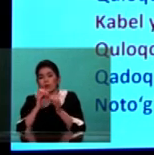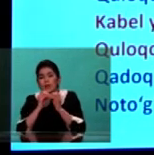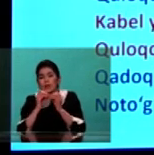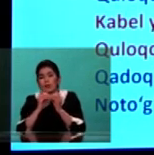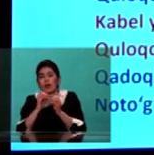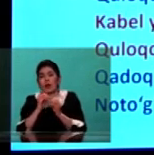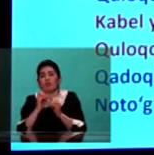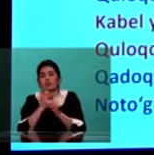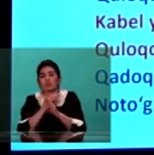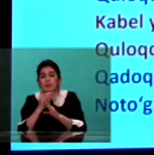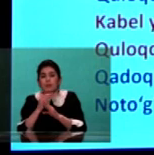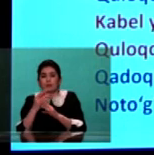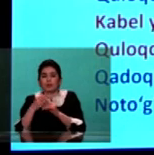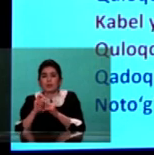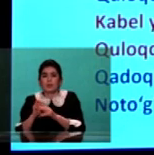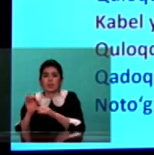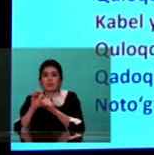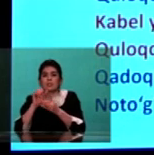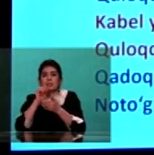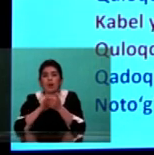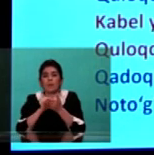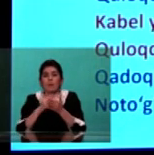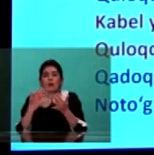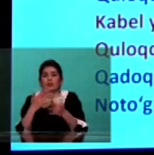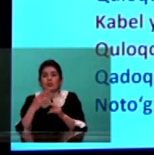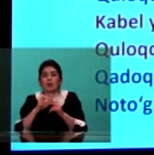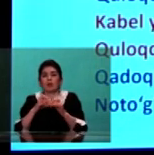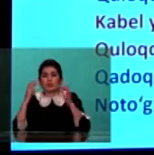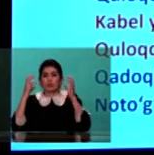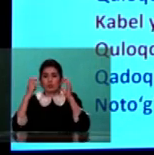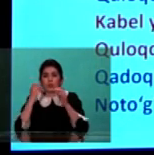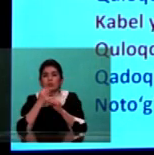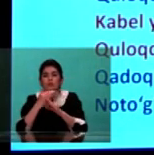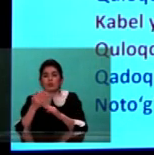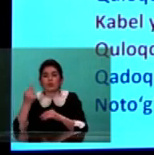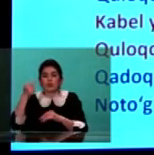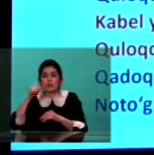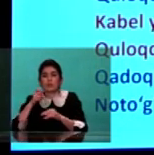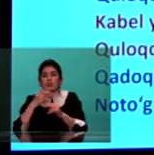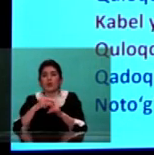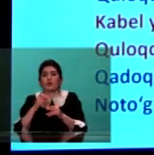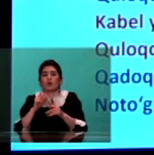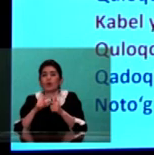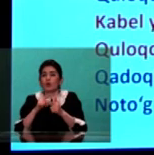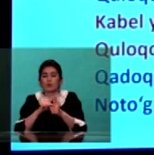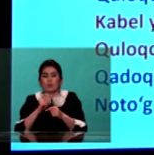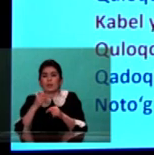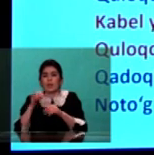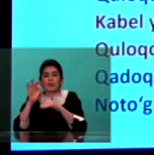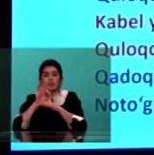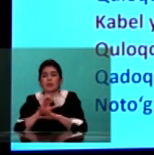mumkin. Kech yetkazib kelish sabablari qaysi edi? Quloqchinlar kech yetkazib kelindi yoki umuman